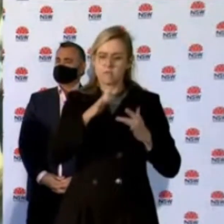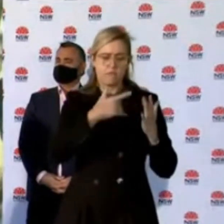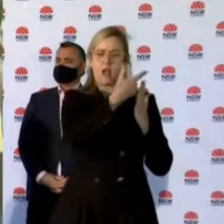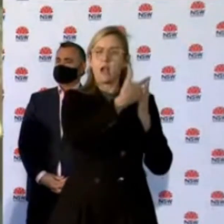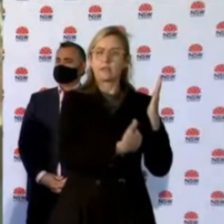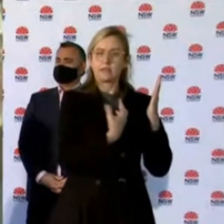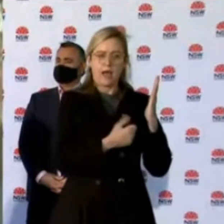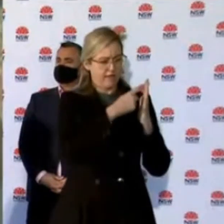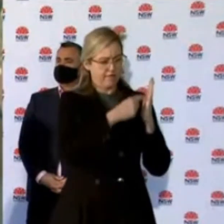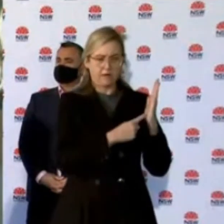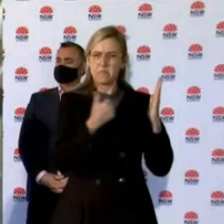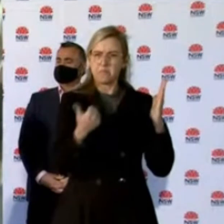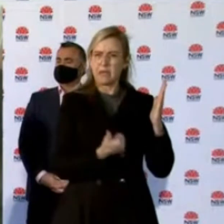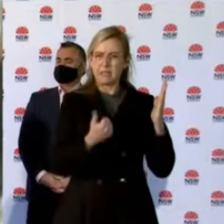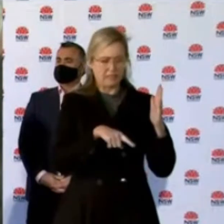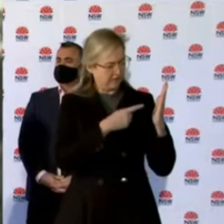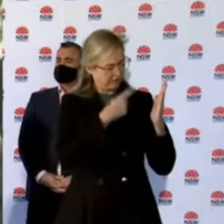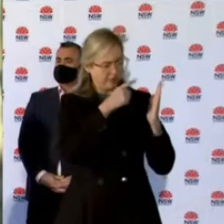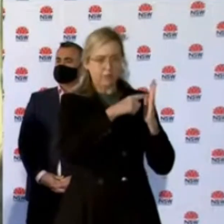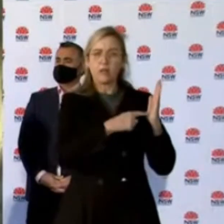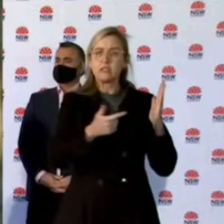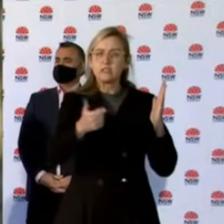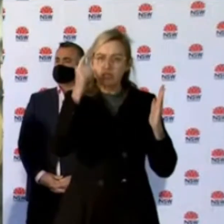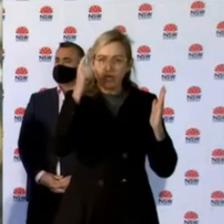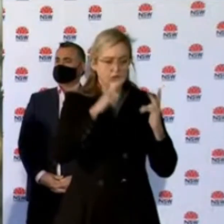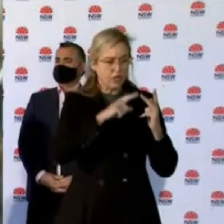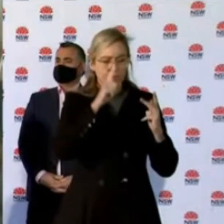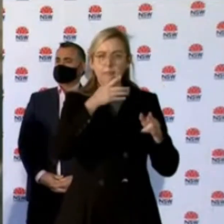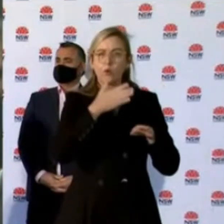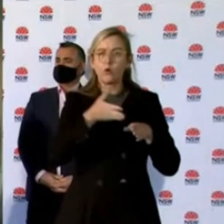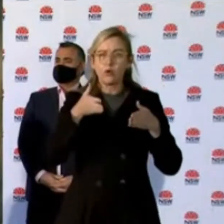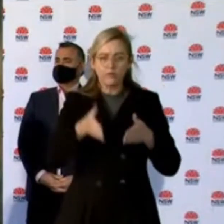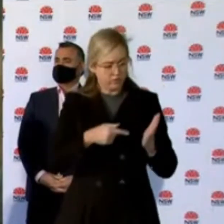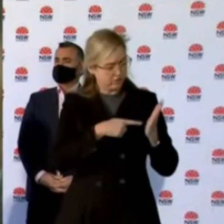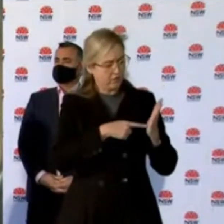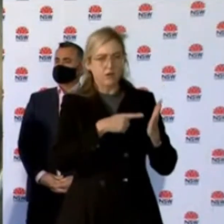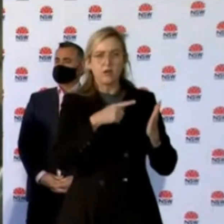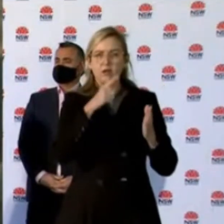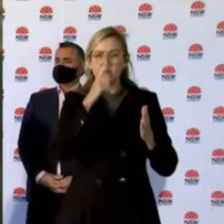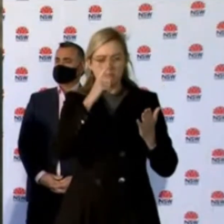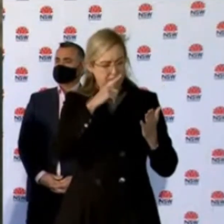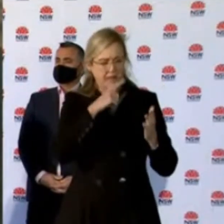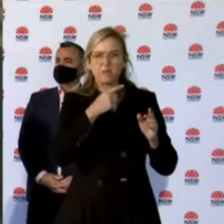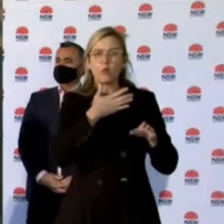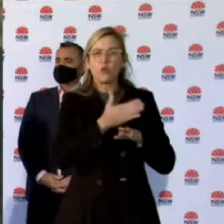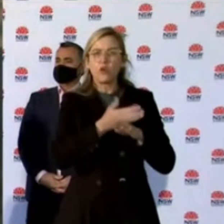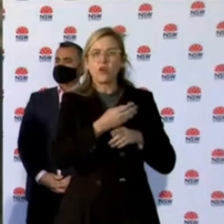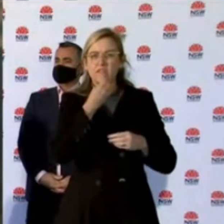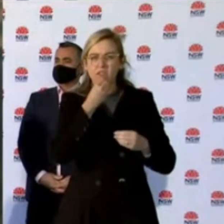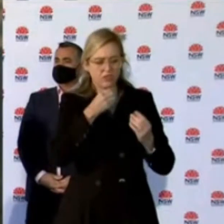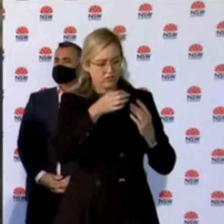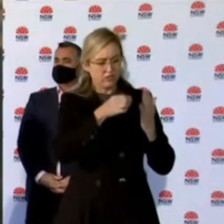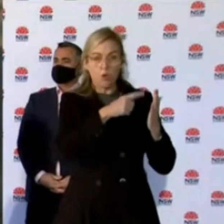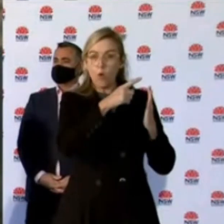funeral workers, teachers, food and fibre processing and manufacturers, coffin makers. They can all leave the LGA to go